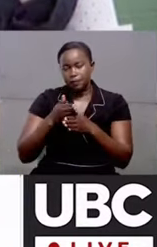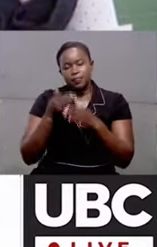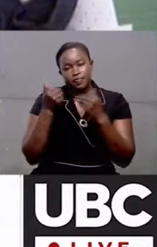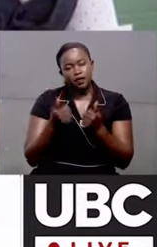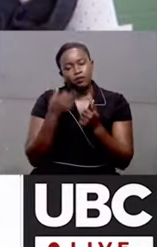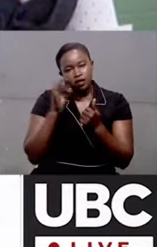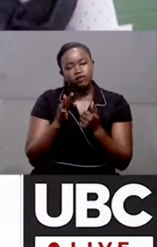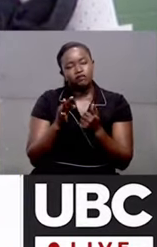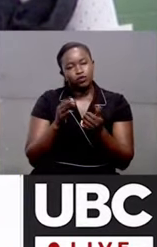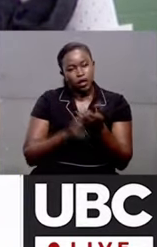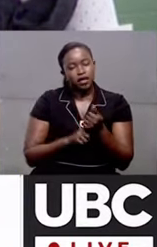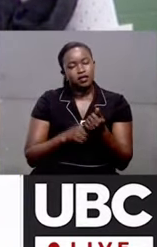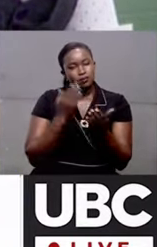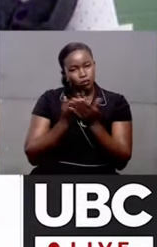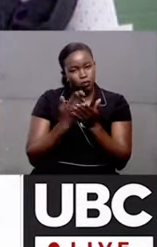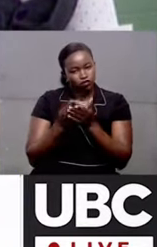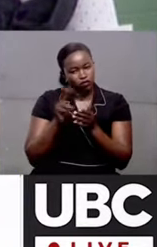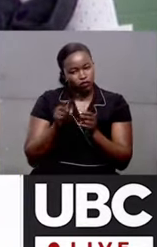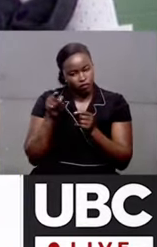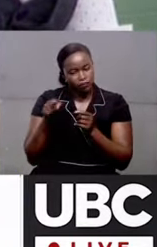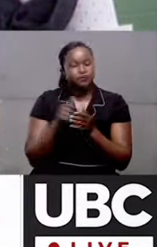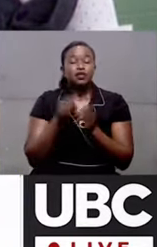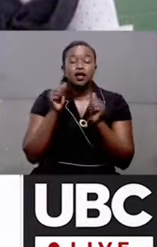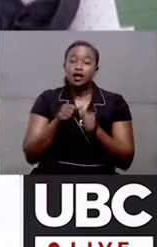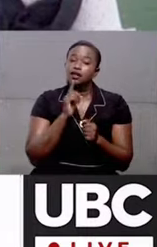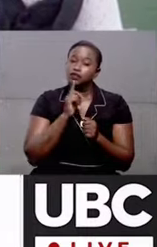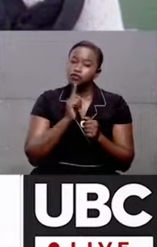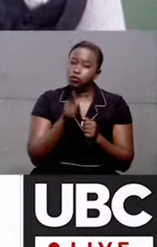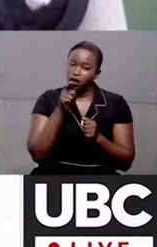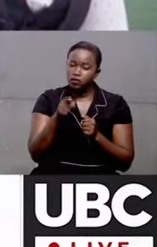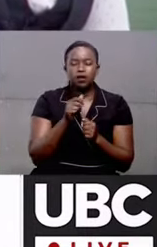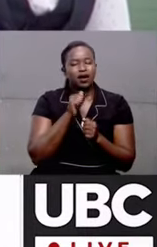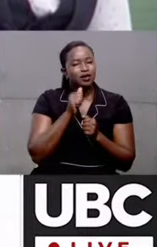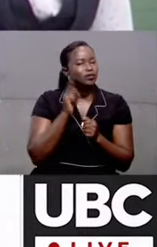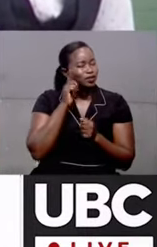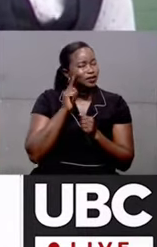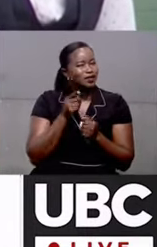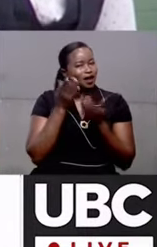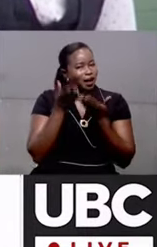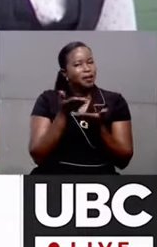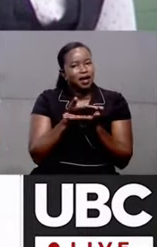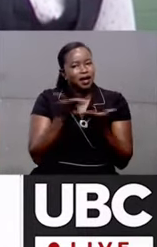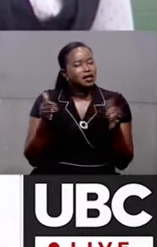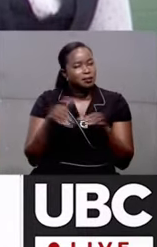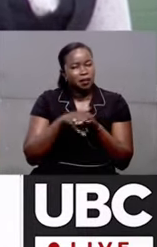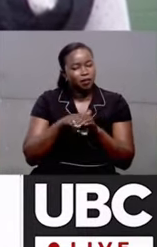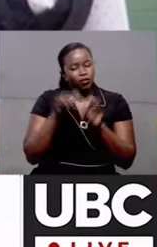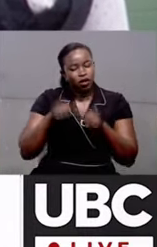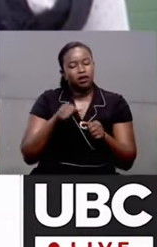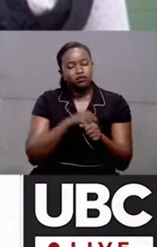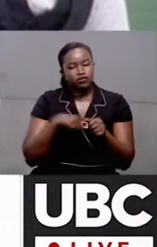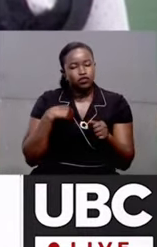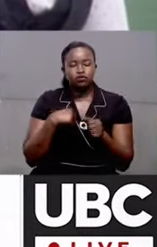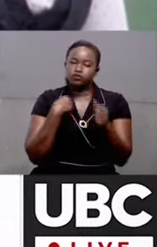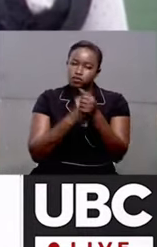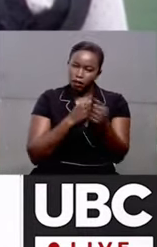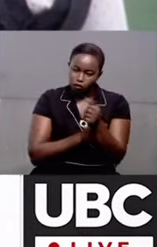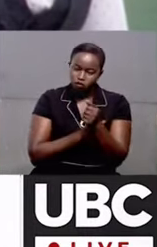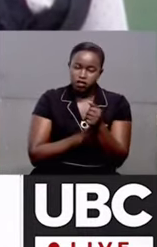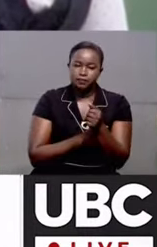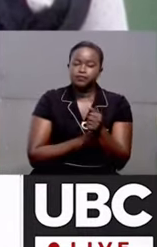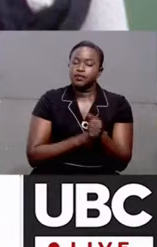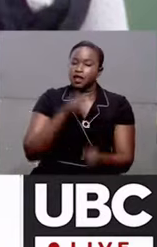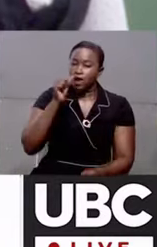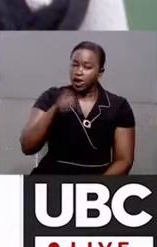such a proposal, I can assure you, I don't think there is any member of this House that would decline to support you. Even in as much